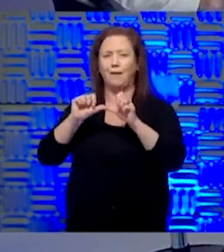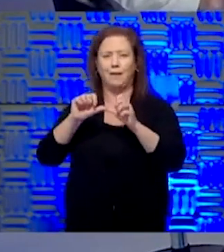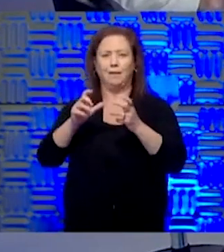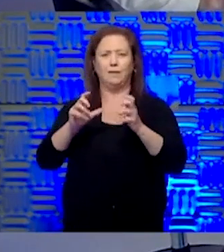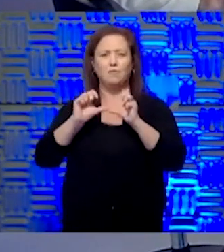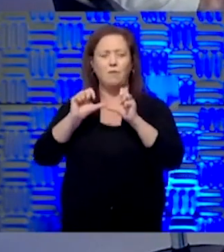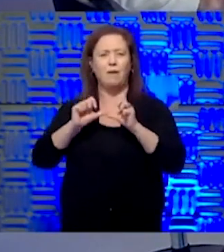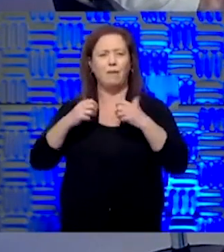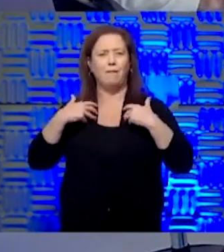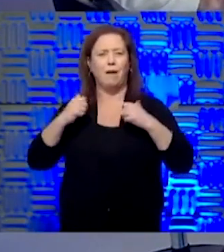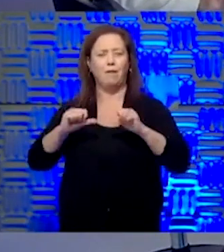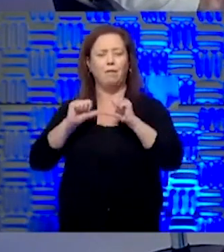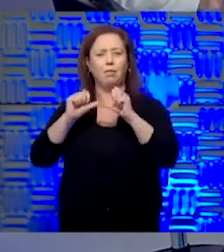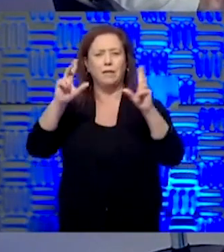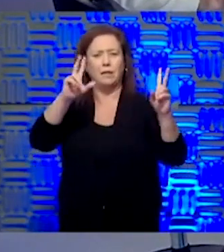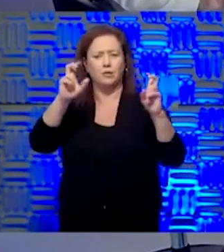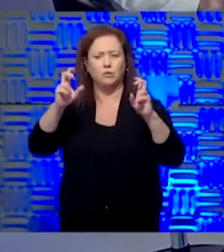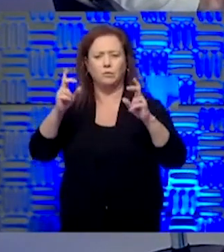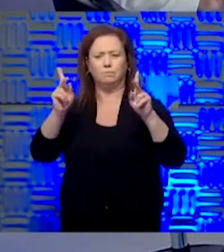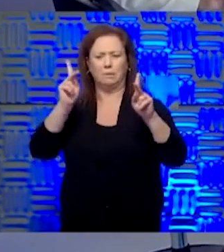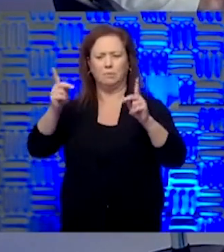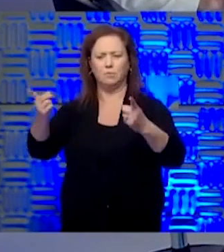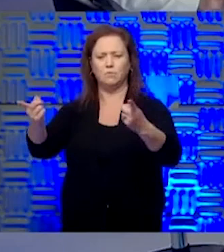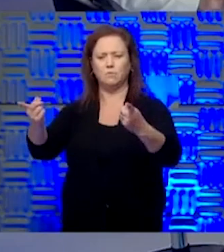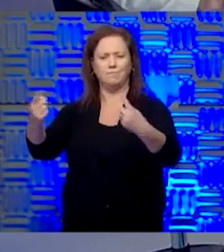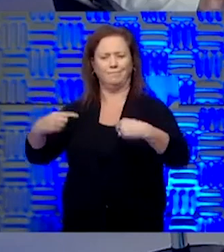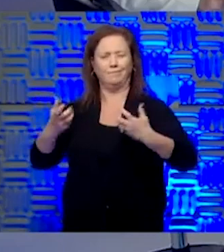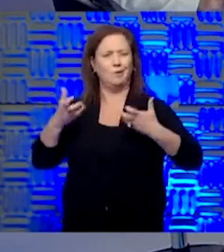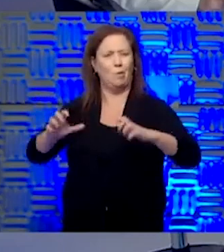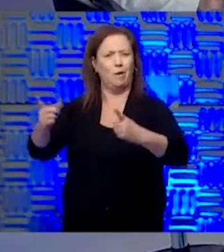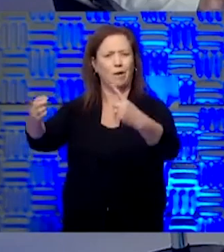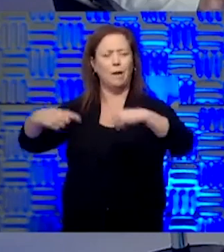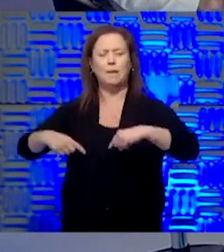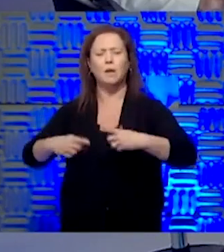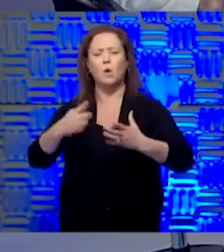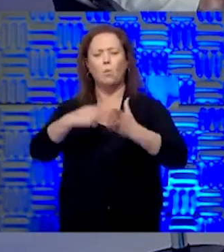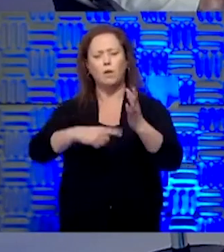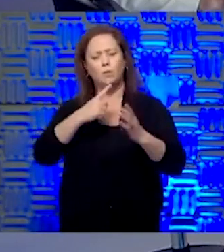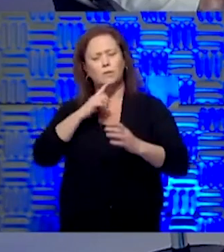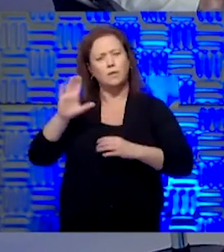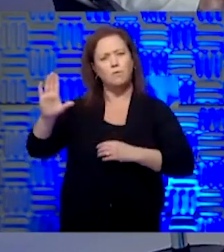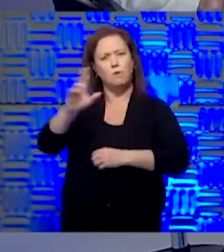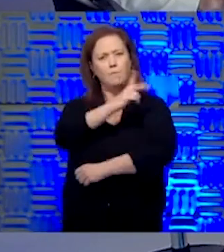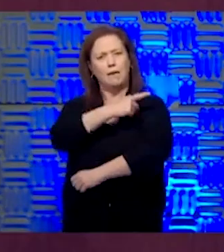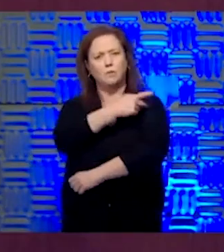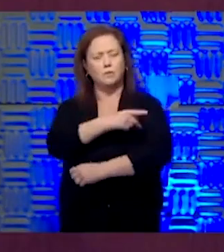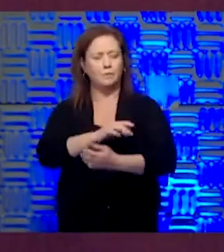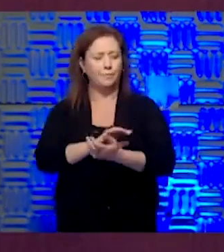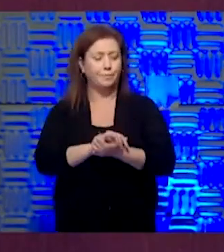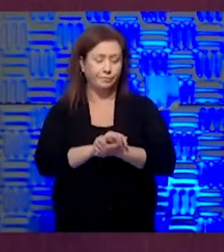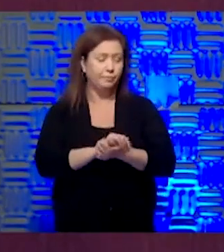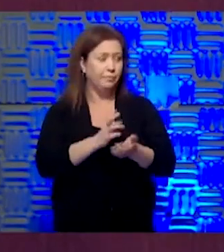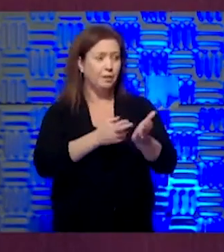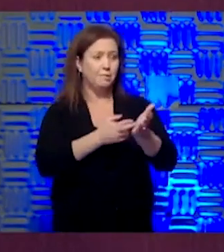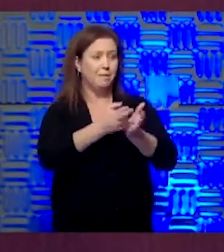into the clinic. And so what do you think? What do you tell your patients or others about that? Well, to be